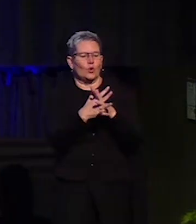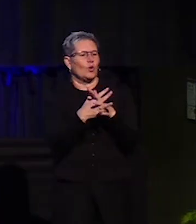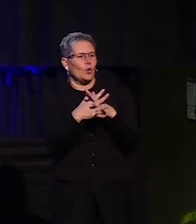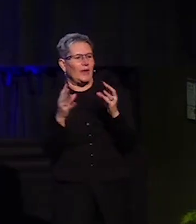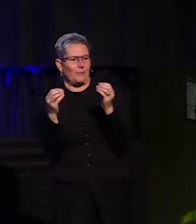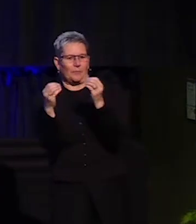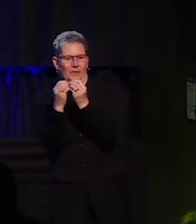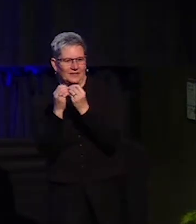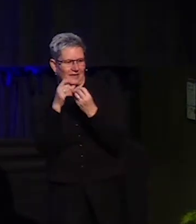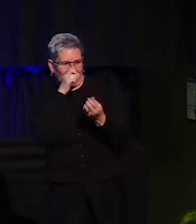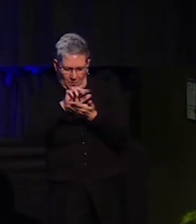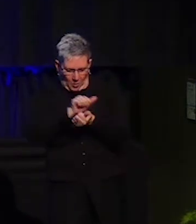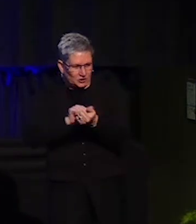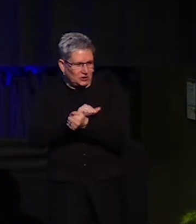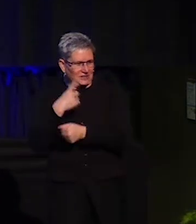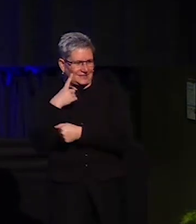out.